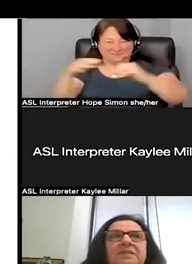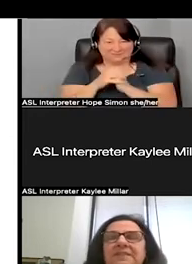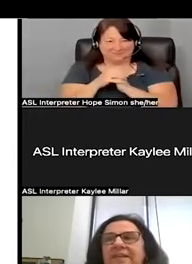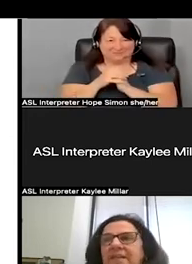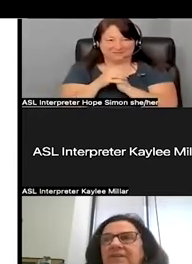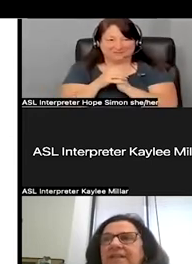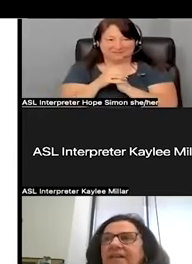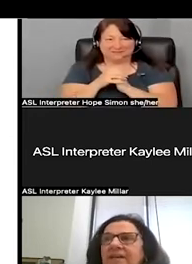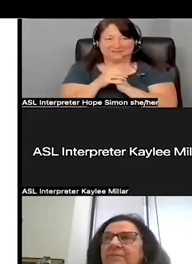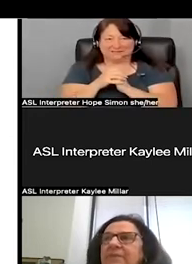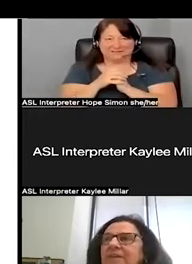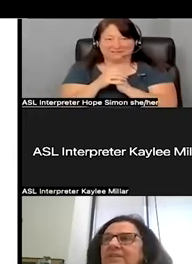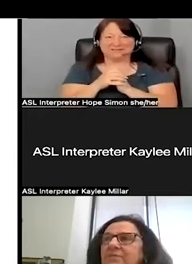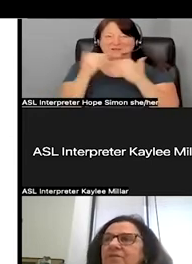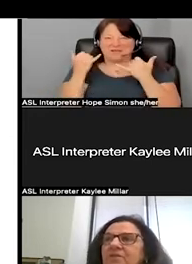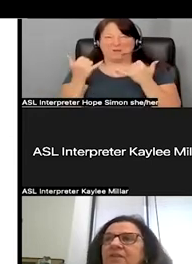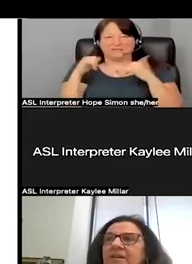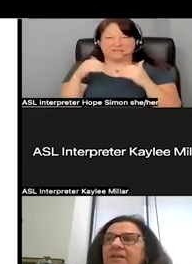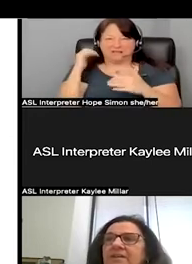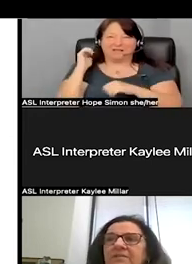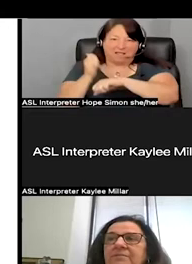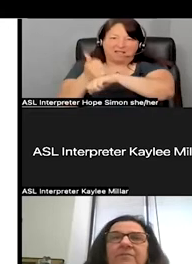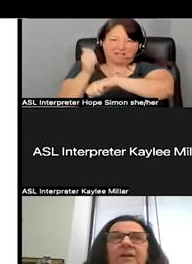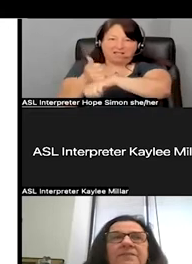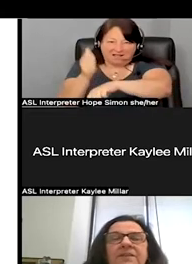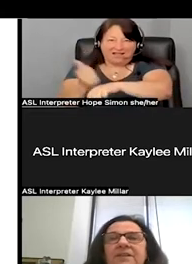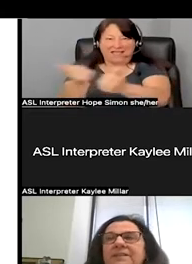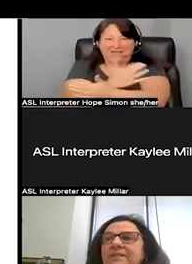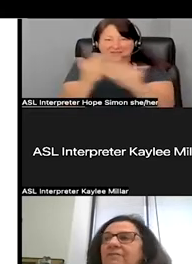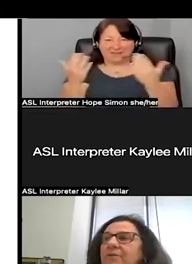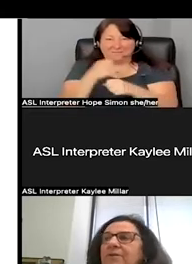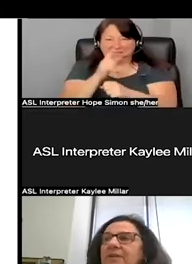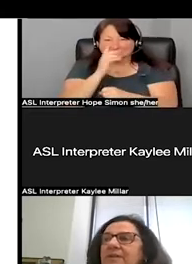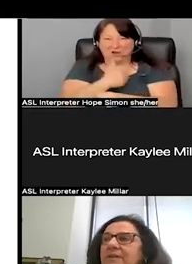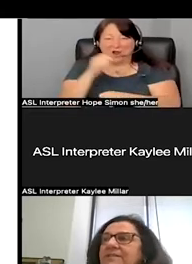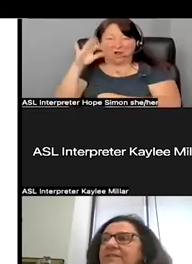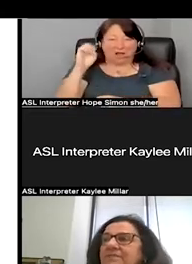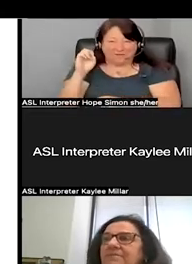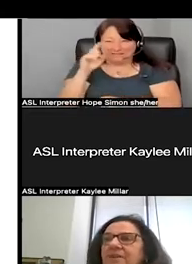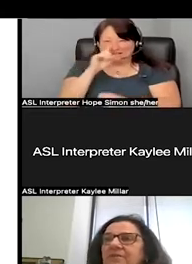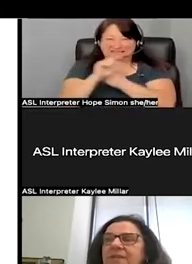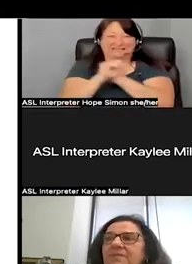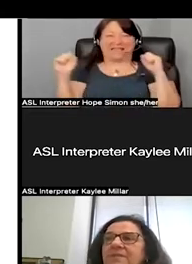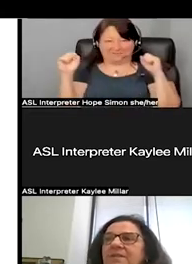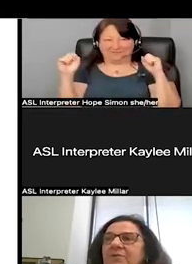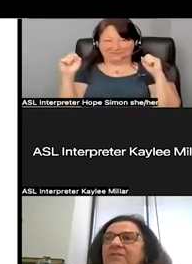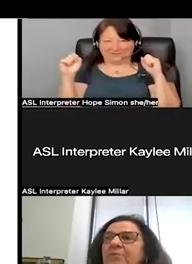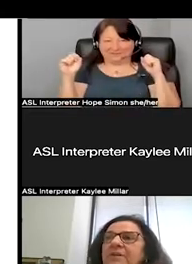in the midst of setting up to make sure that our office area is visible and safe for everyone